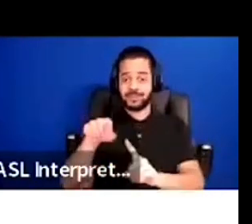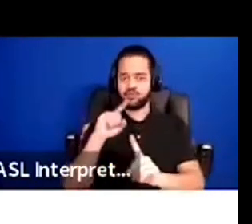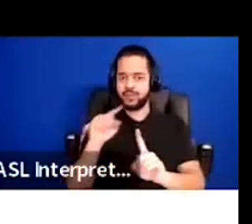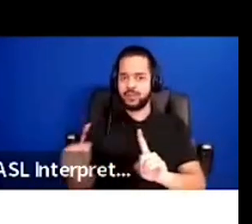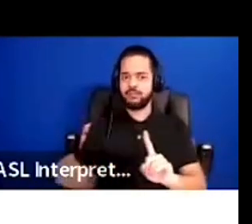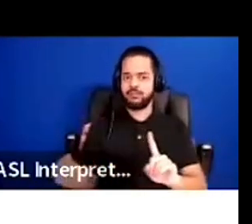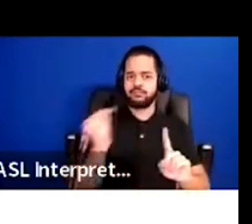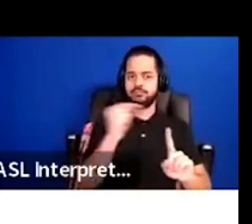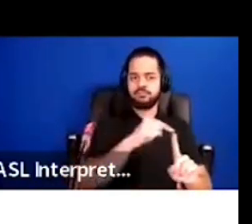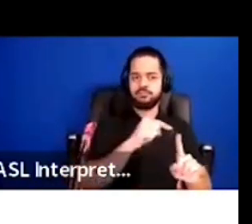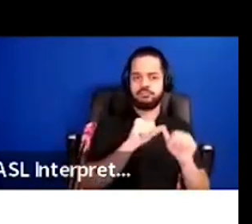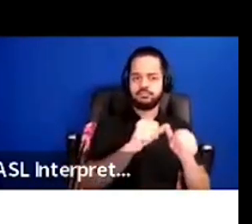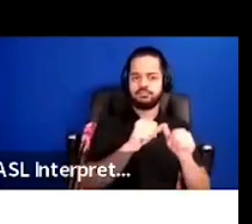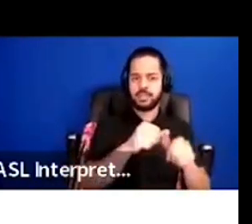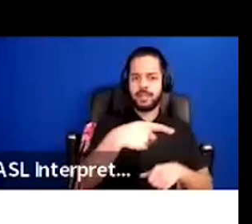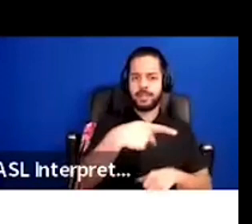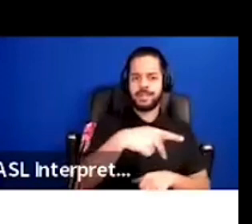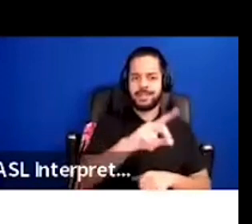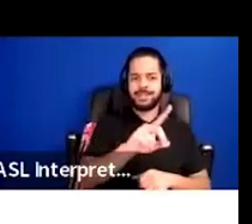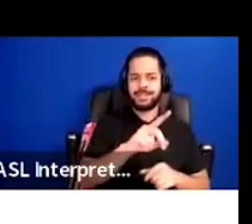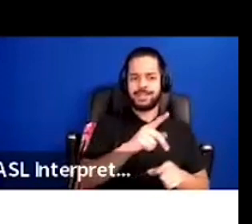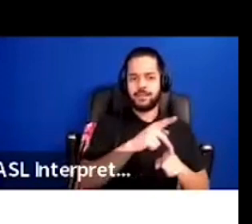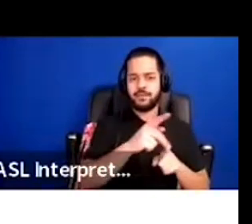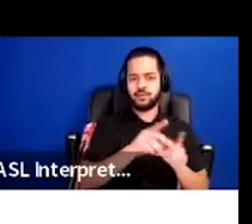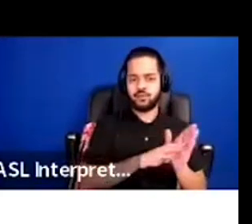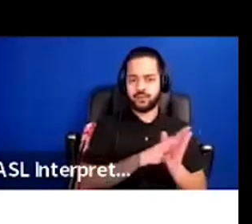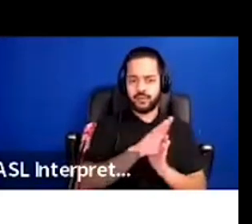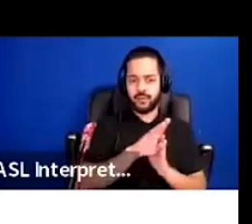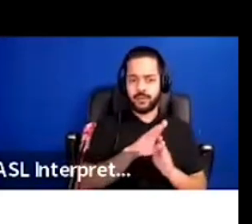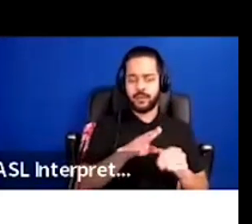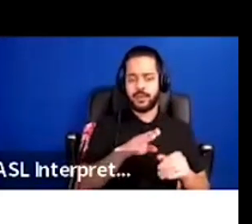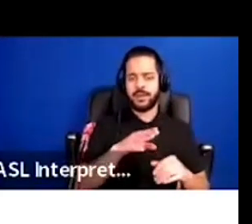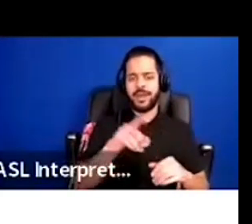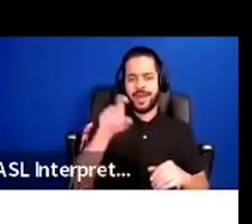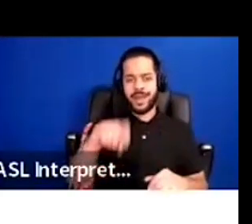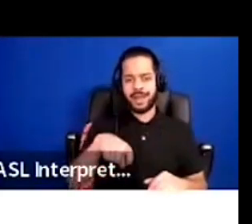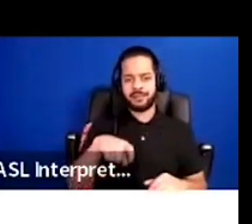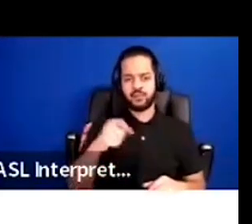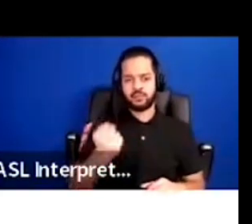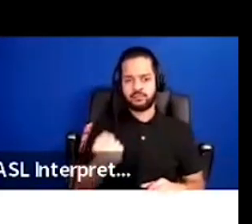professional development, like I talked about, but just to understand